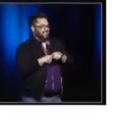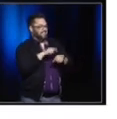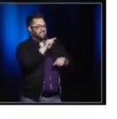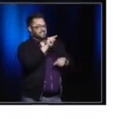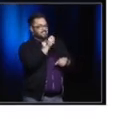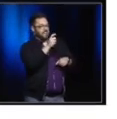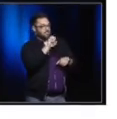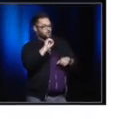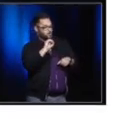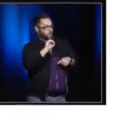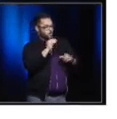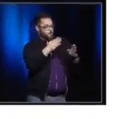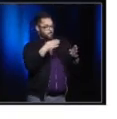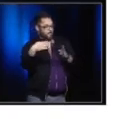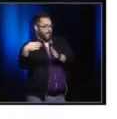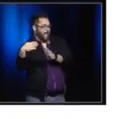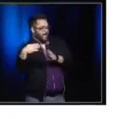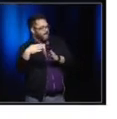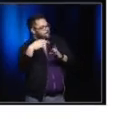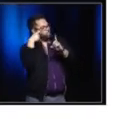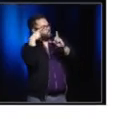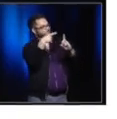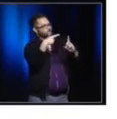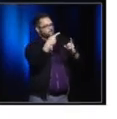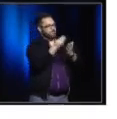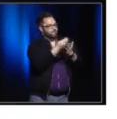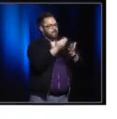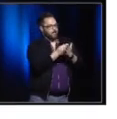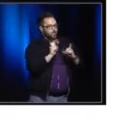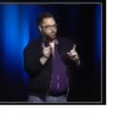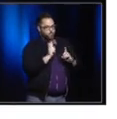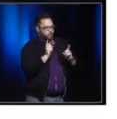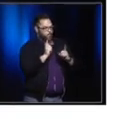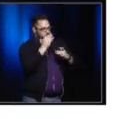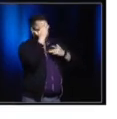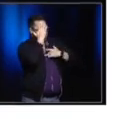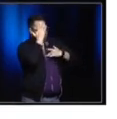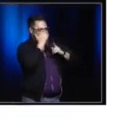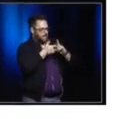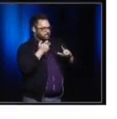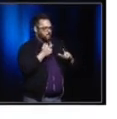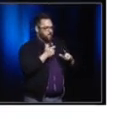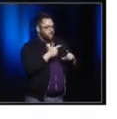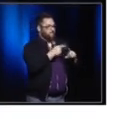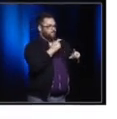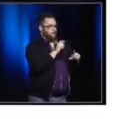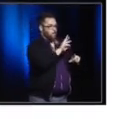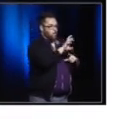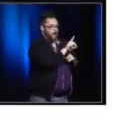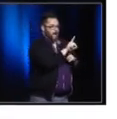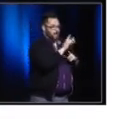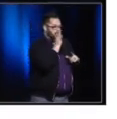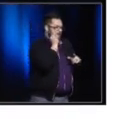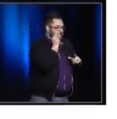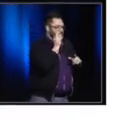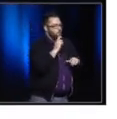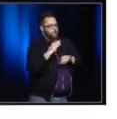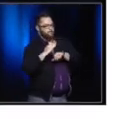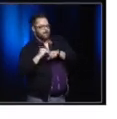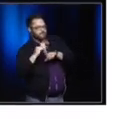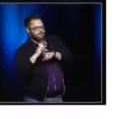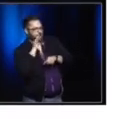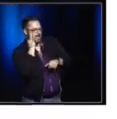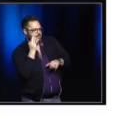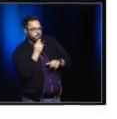has been developed with targeted funding to understand the source of infection, feral cats or pet cats or both. Also determining how